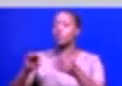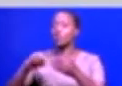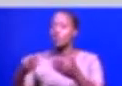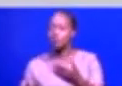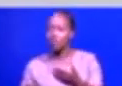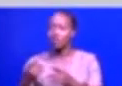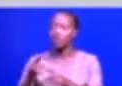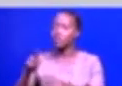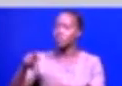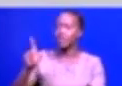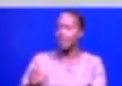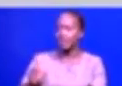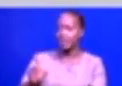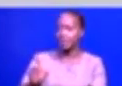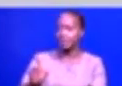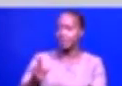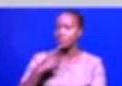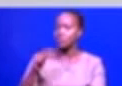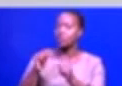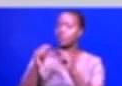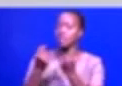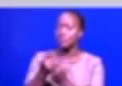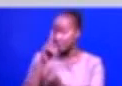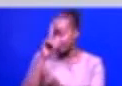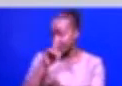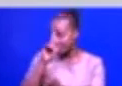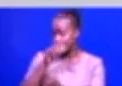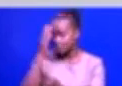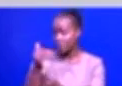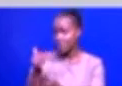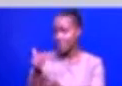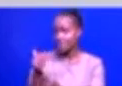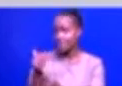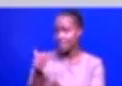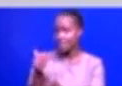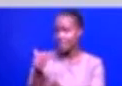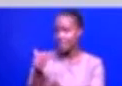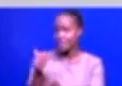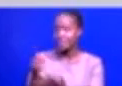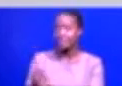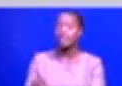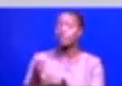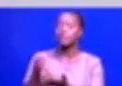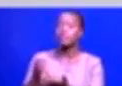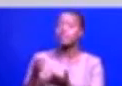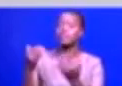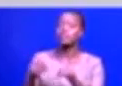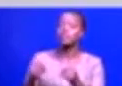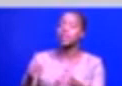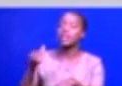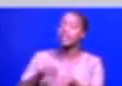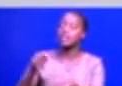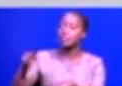qualify for the Premier League. So teams take it very seriously because it is really a privilege to play at the Premier League